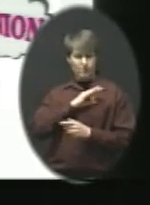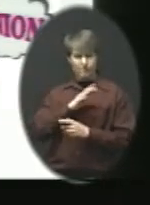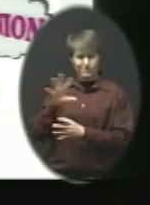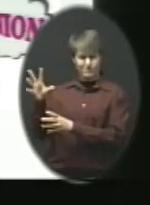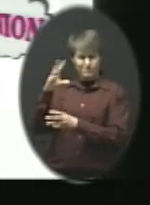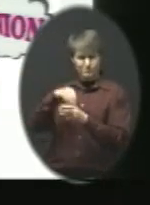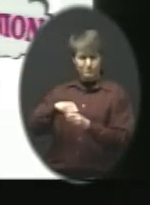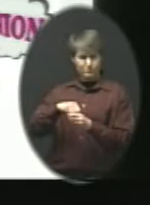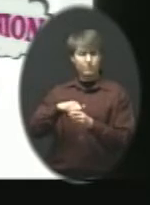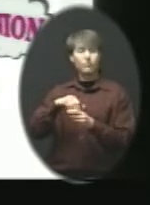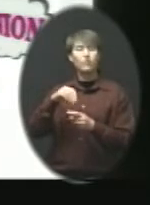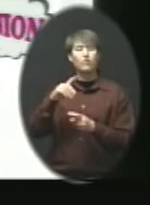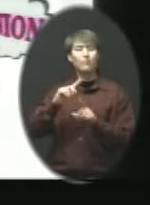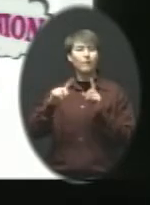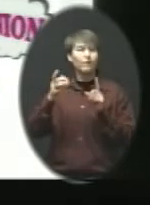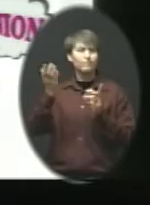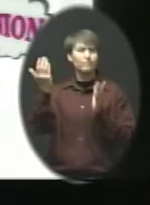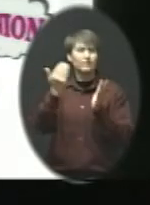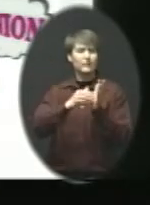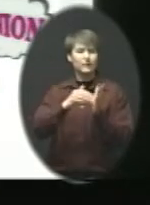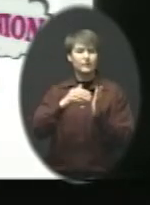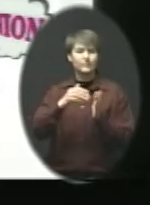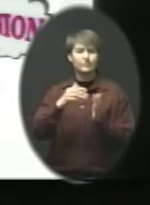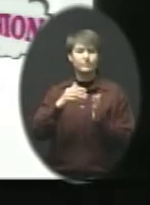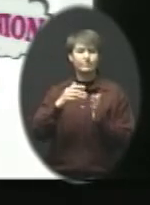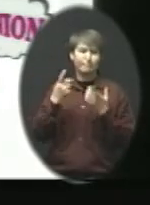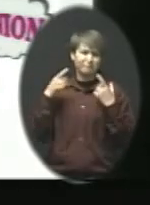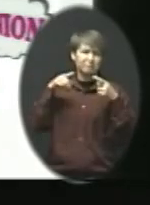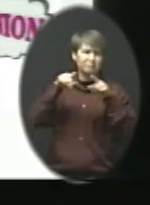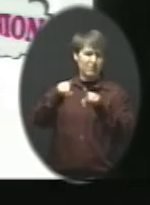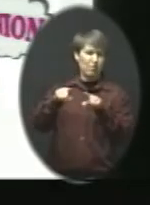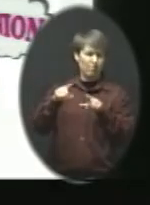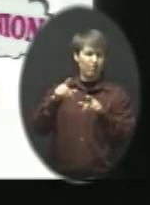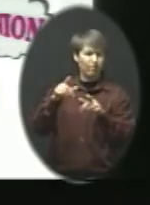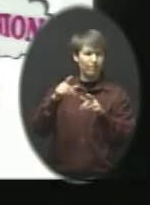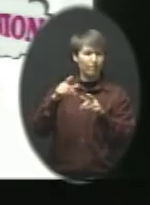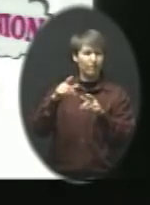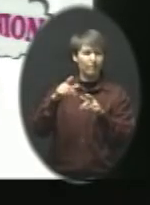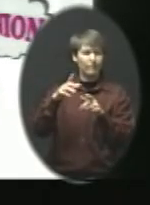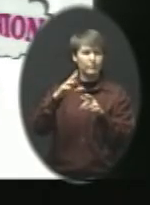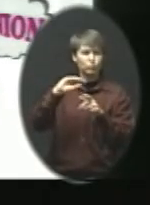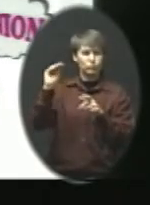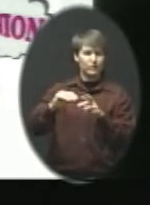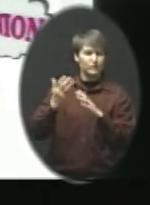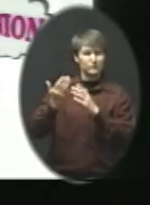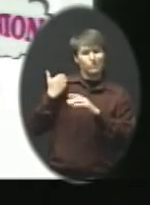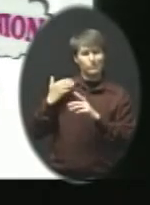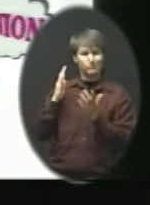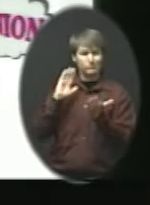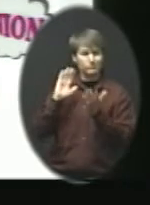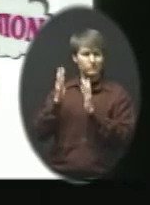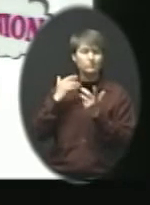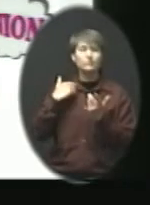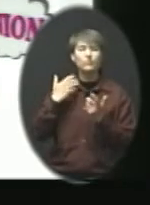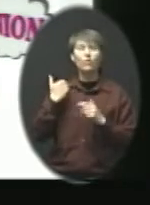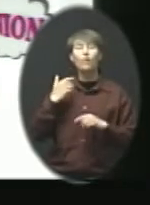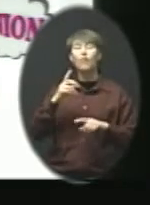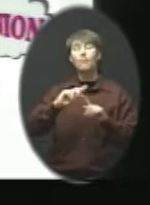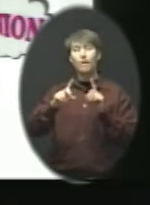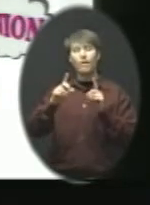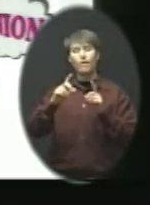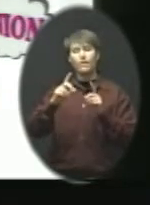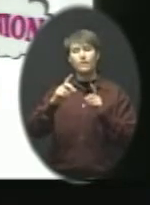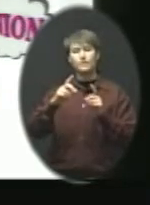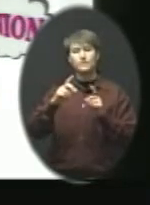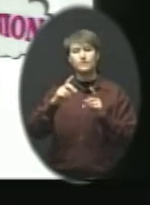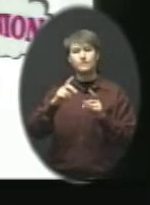in the survey. But again, that's pretty parallel to where it was in the past. Of course, they're a little bit smaller percentage